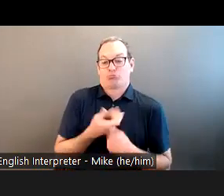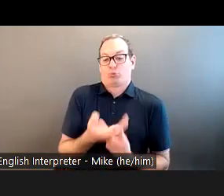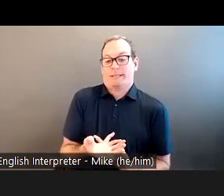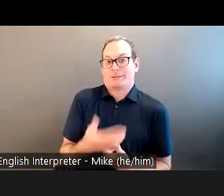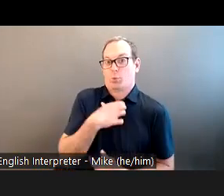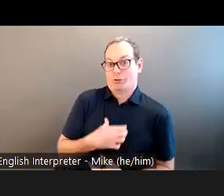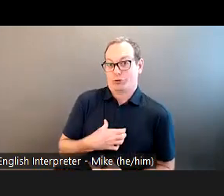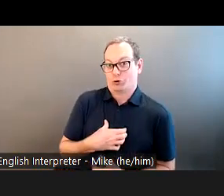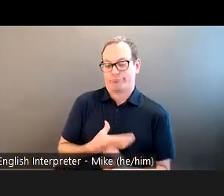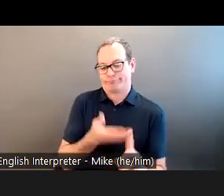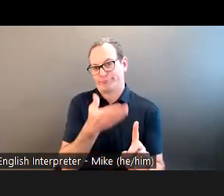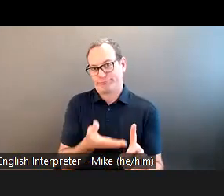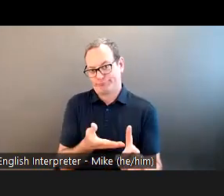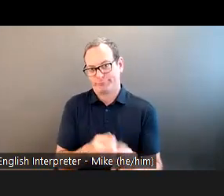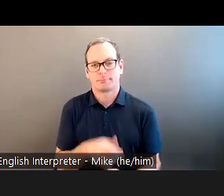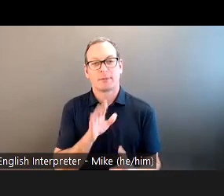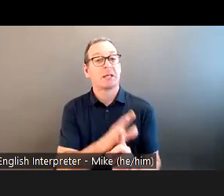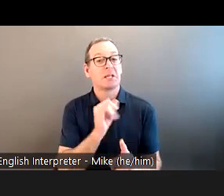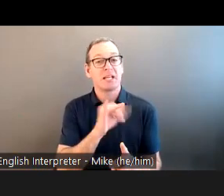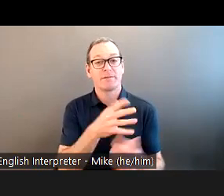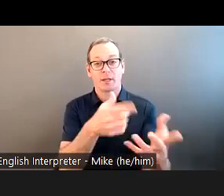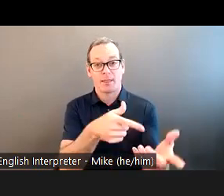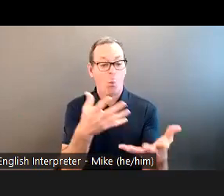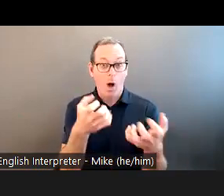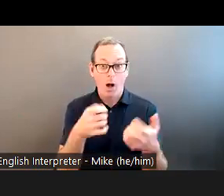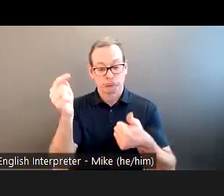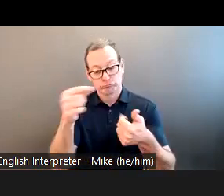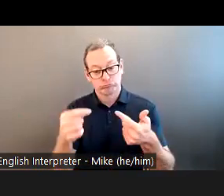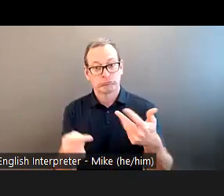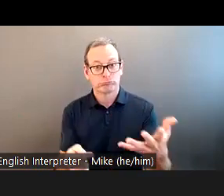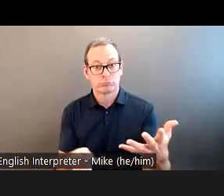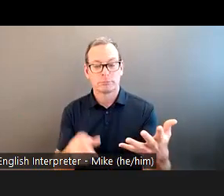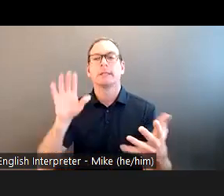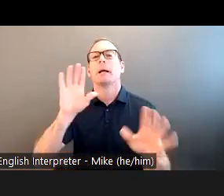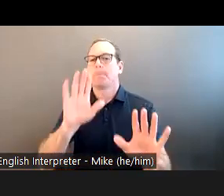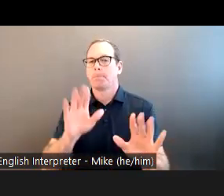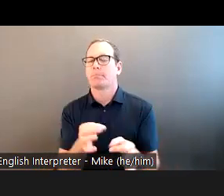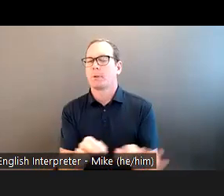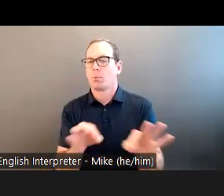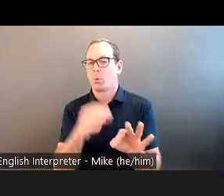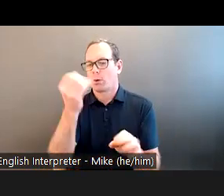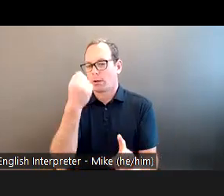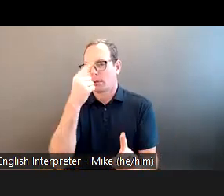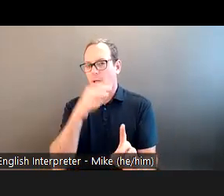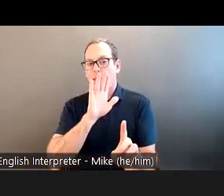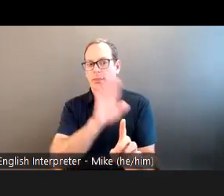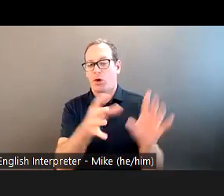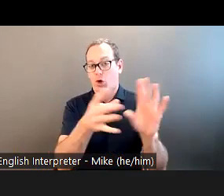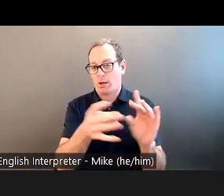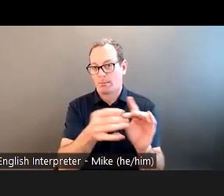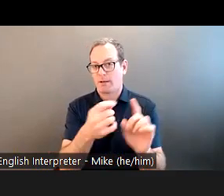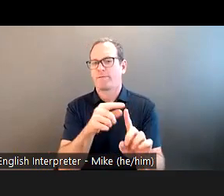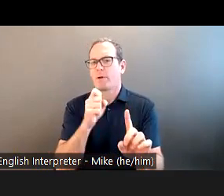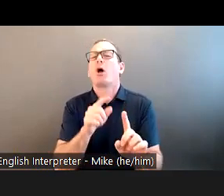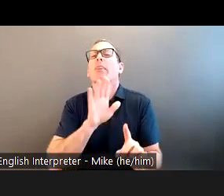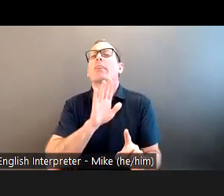the grantor were. These must be taken in context. So it's very difficult for someone to